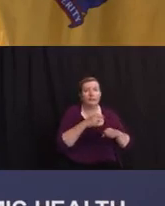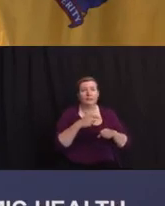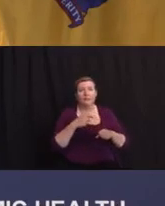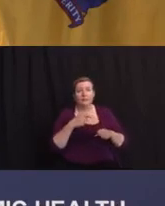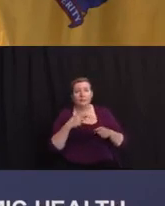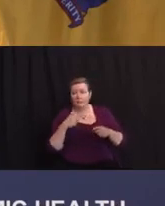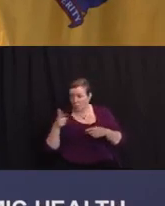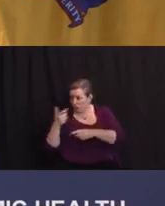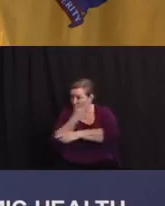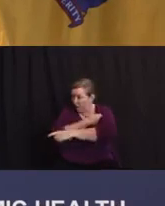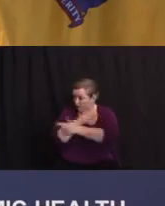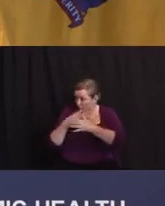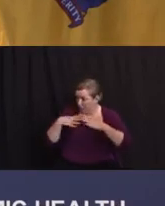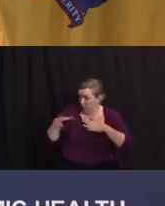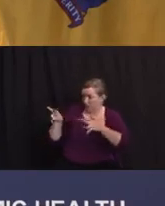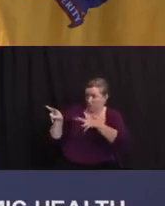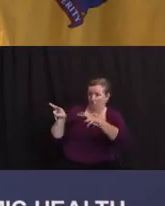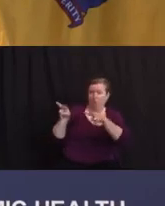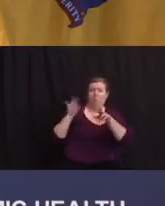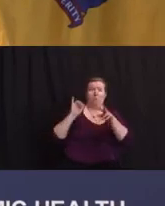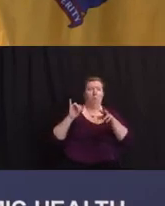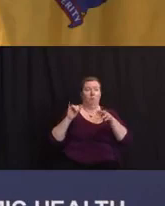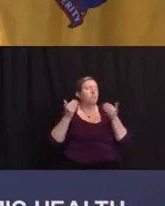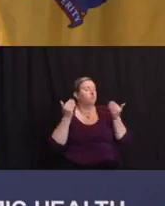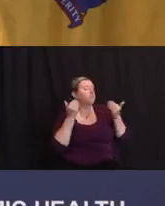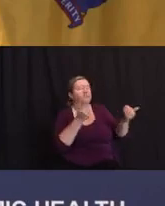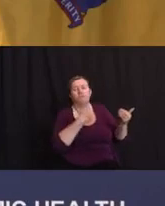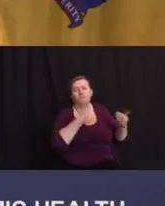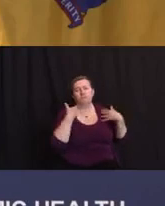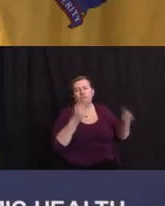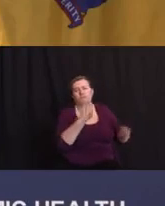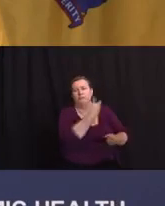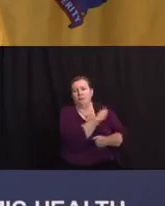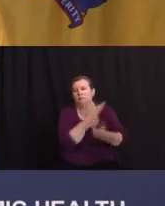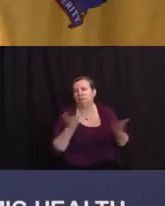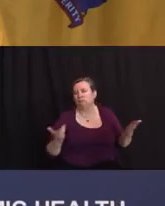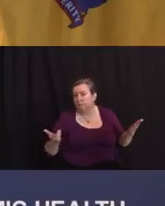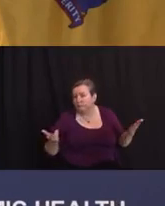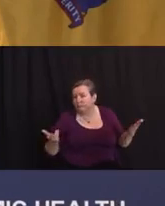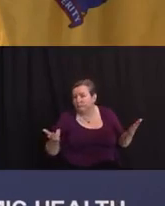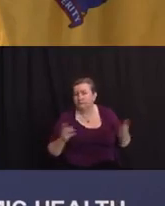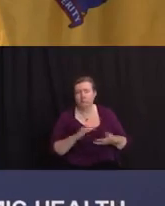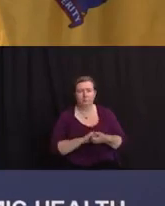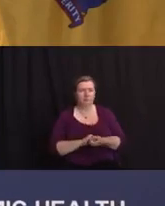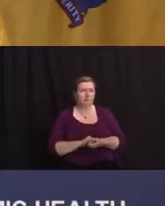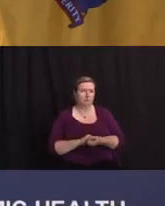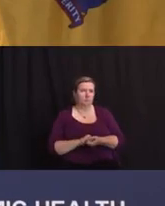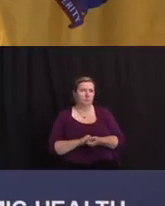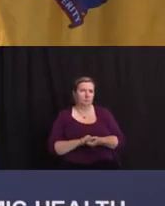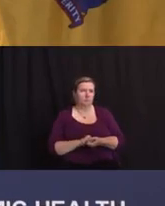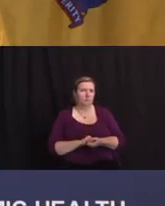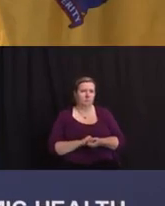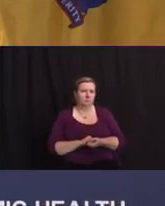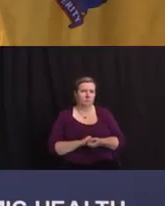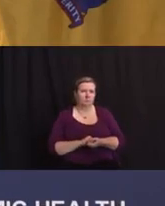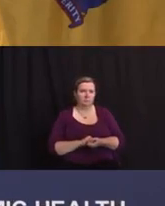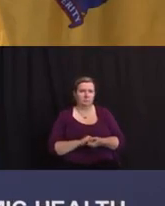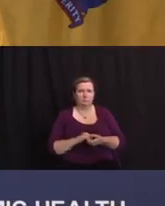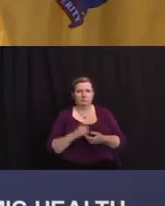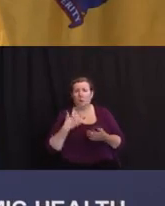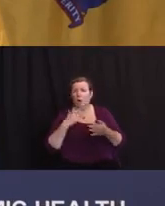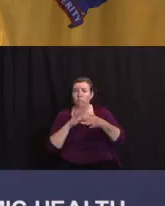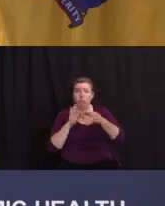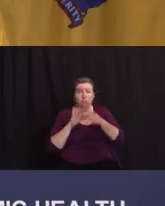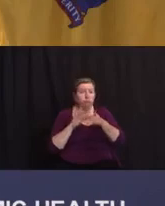to them. They're still in good health, and that's having an effect. The bully pulpit is working, including especially,